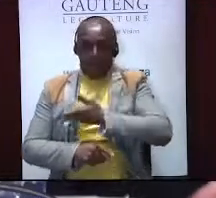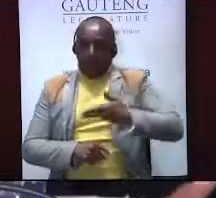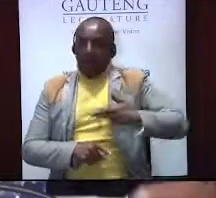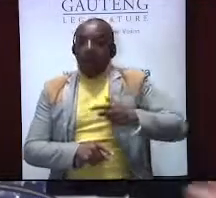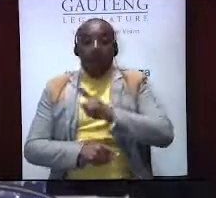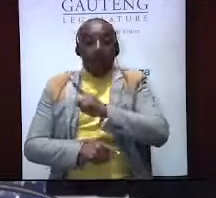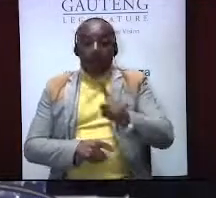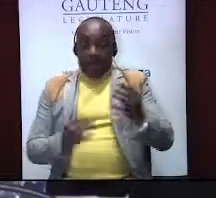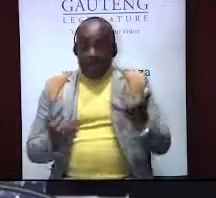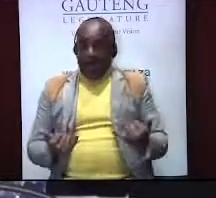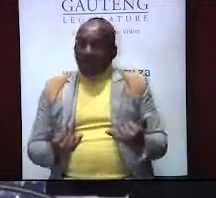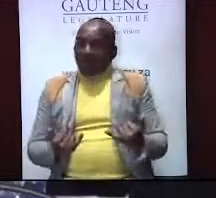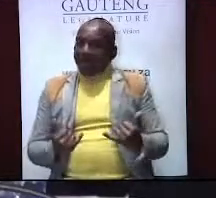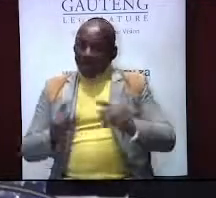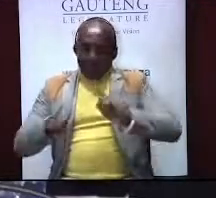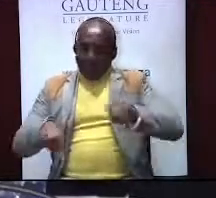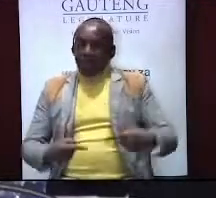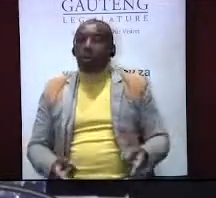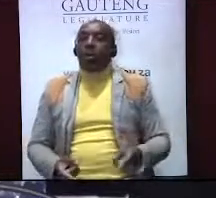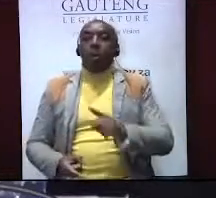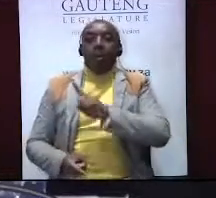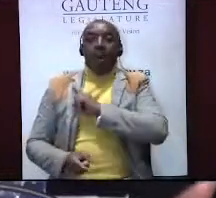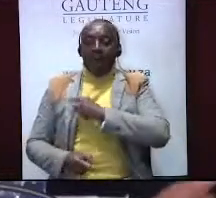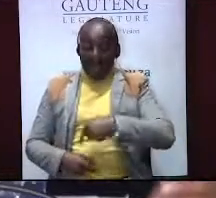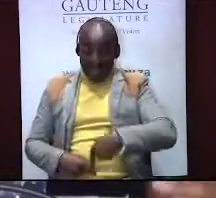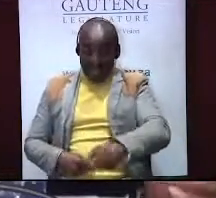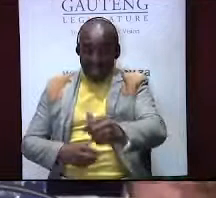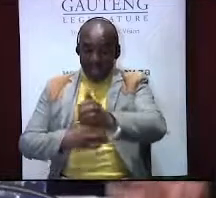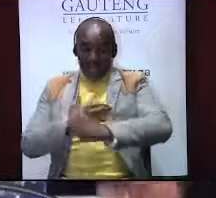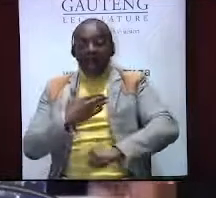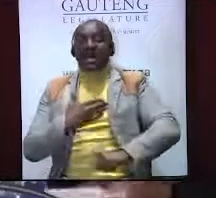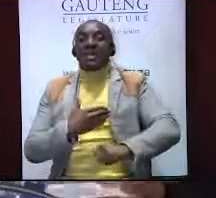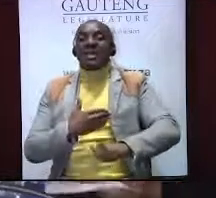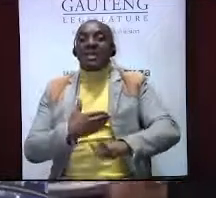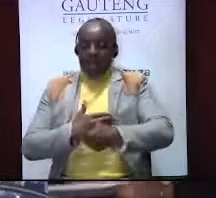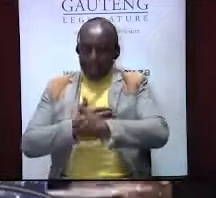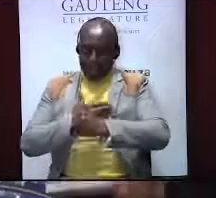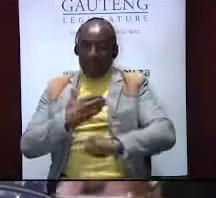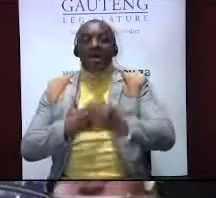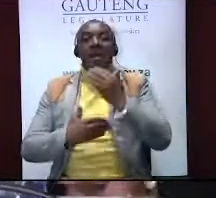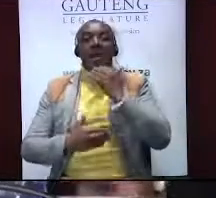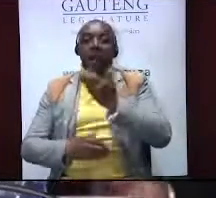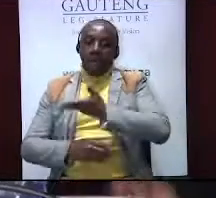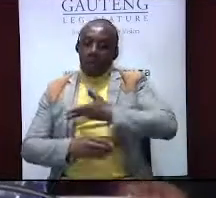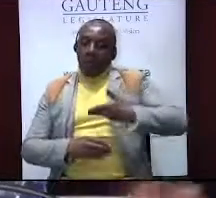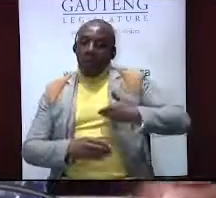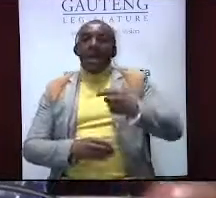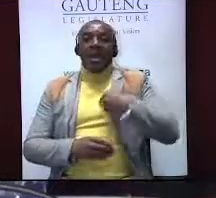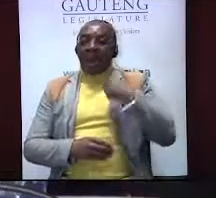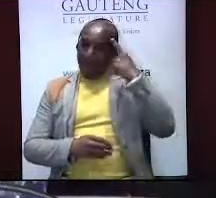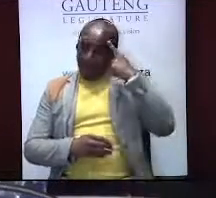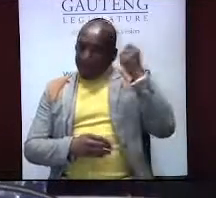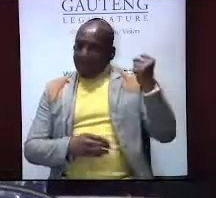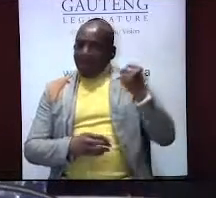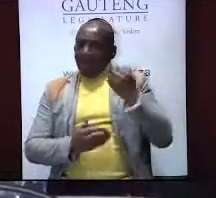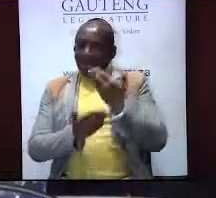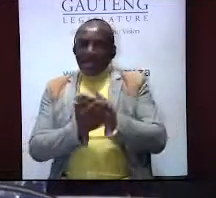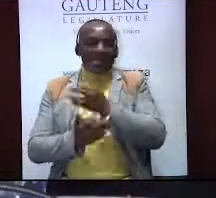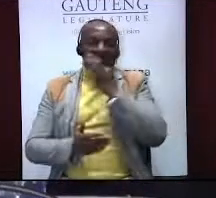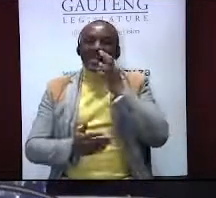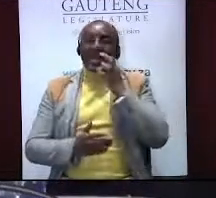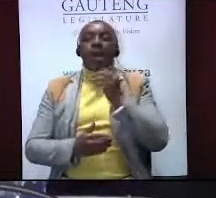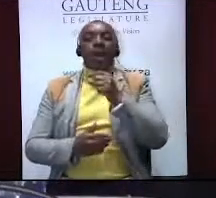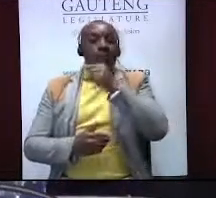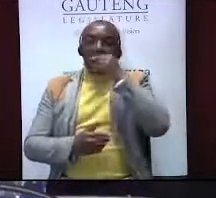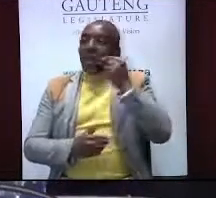know that we cannot do that. But this time, I believe I'm allowed to say women at